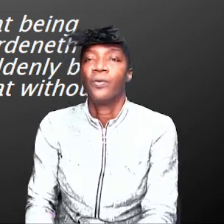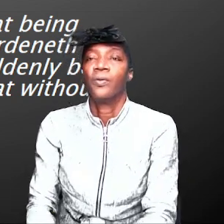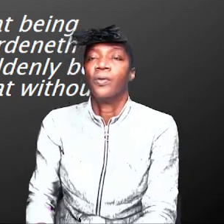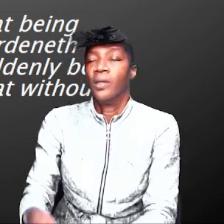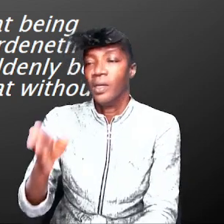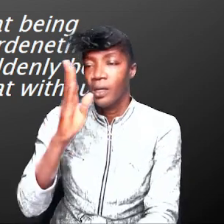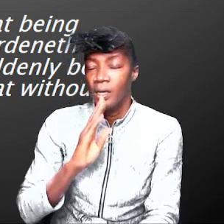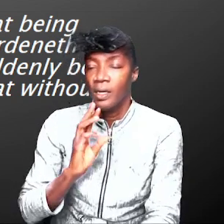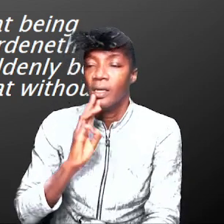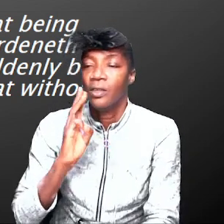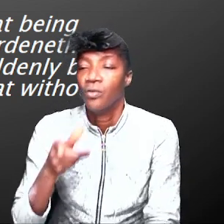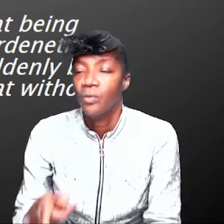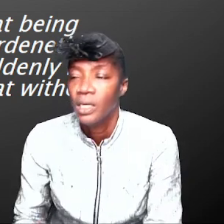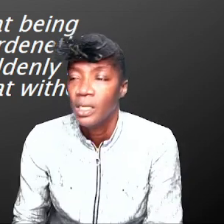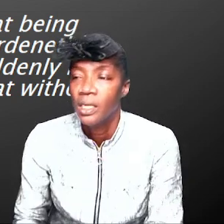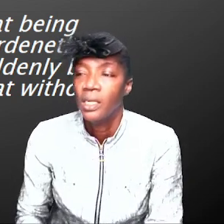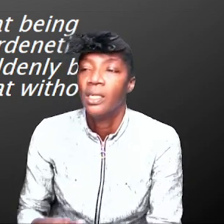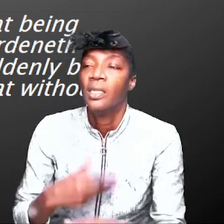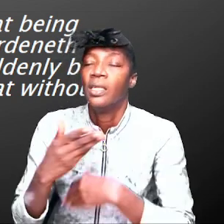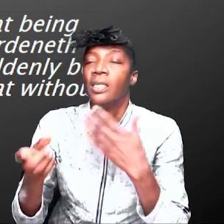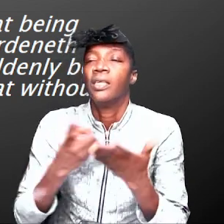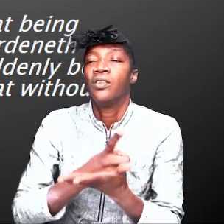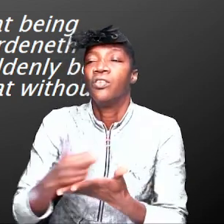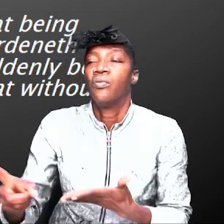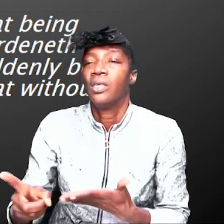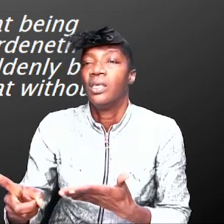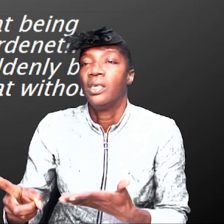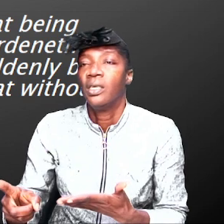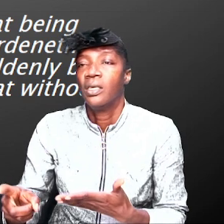God's willing, next week, we will